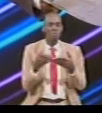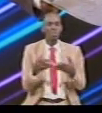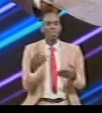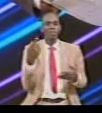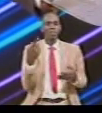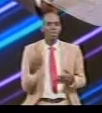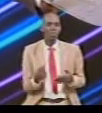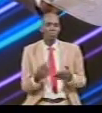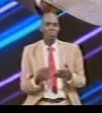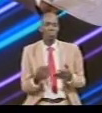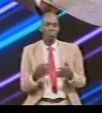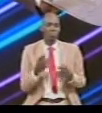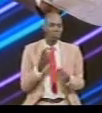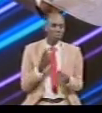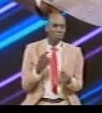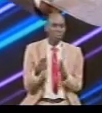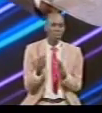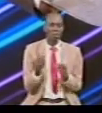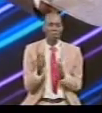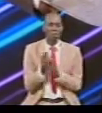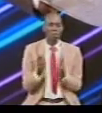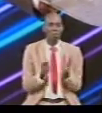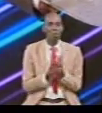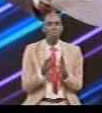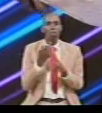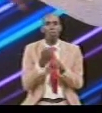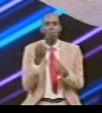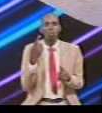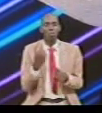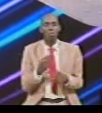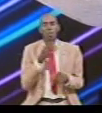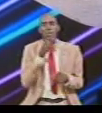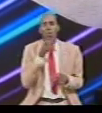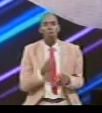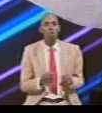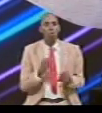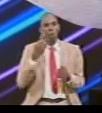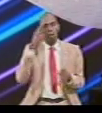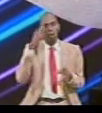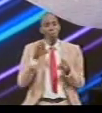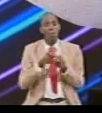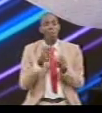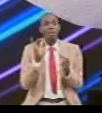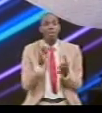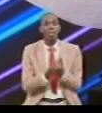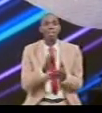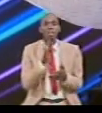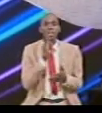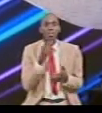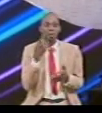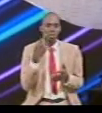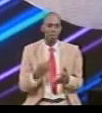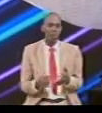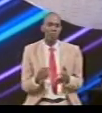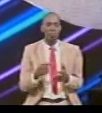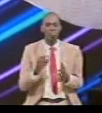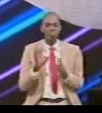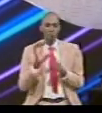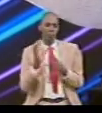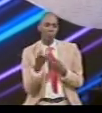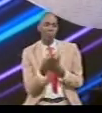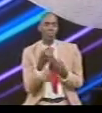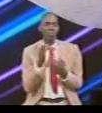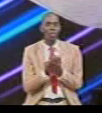rites and the rules coming from the old covenant. That the confusion, that's why Paul the Apostle was